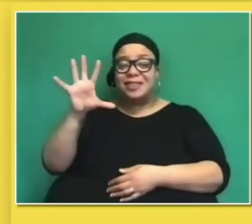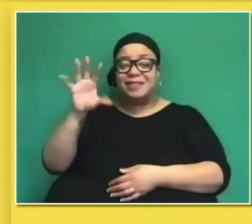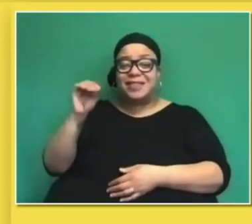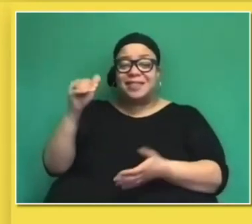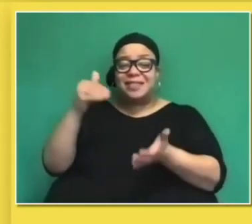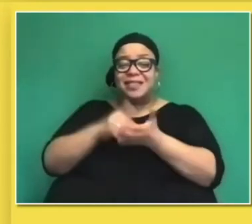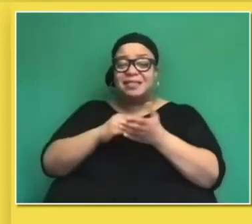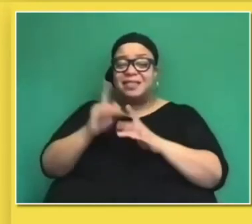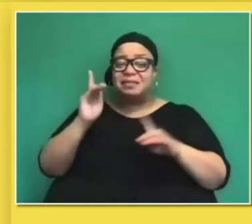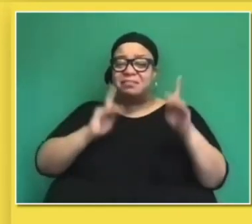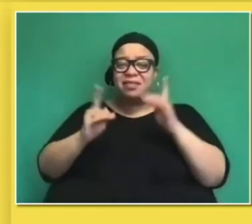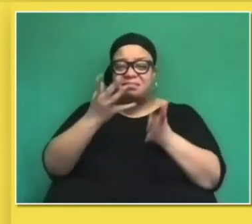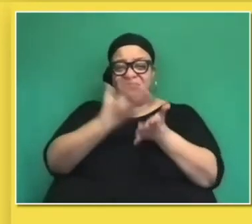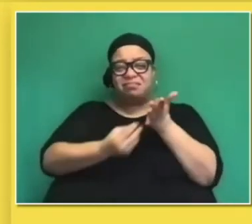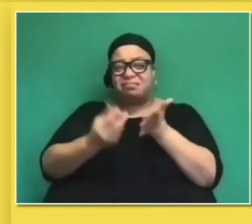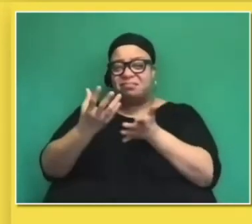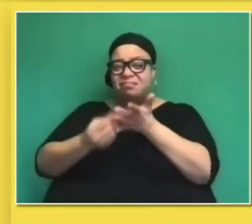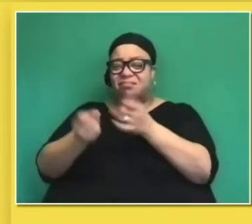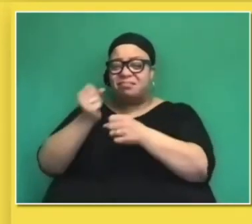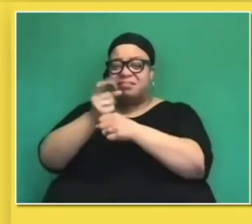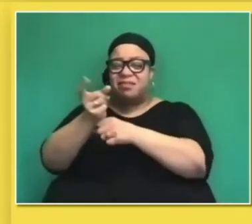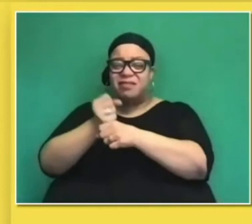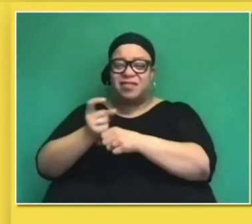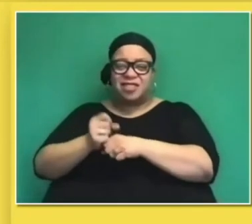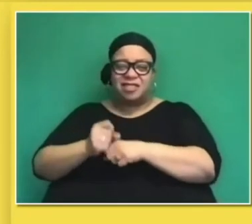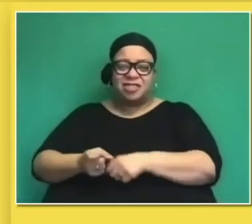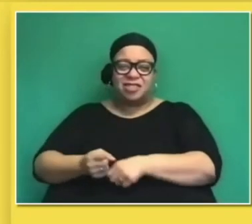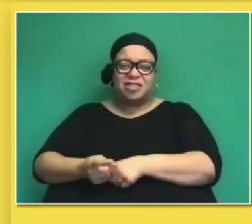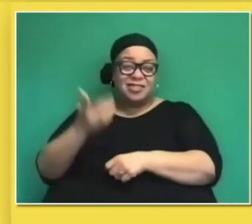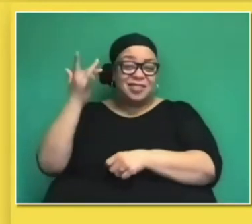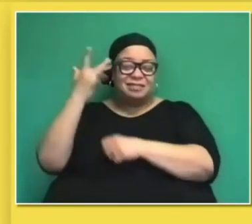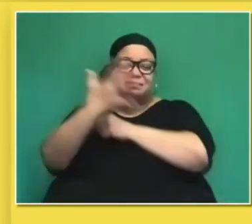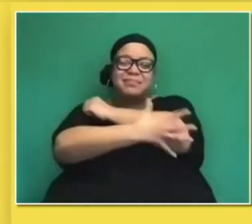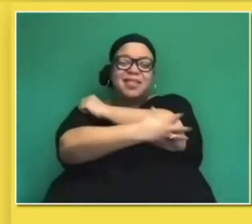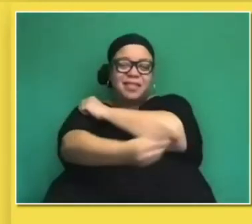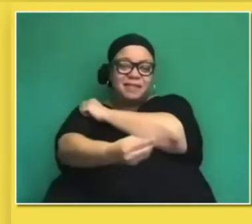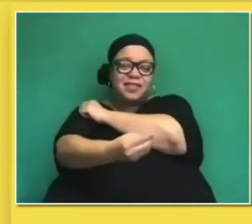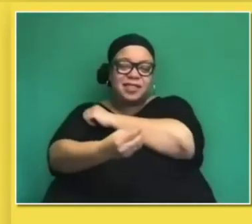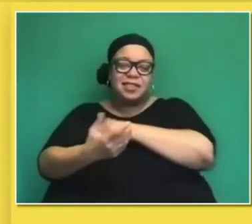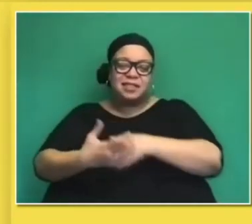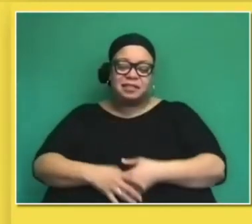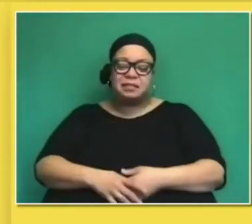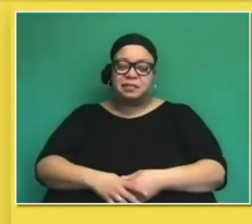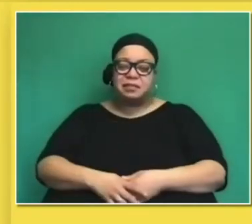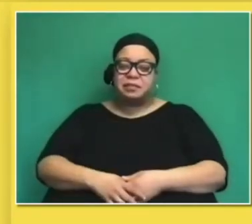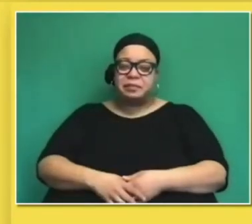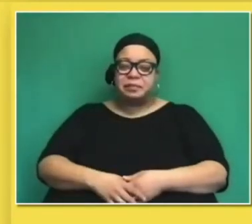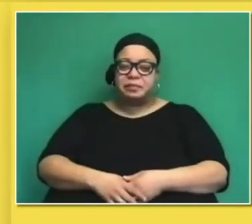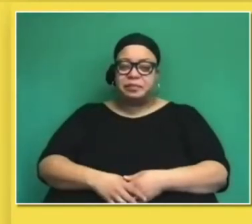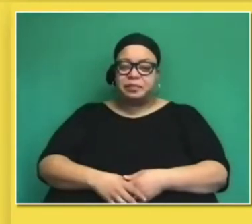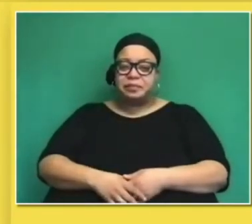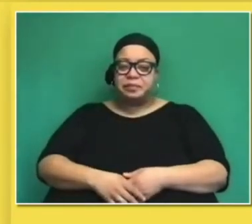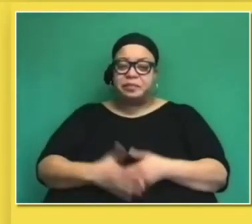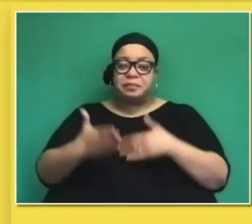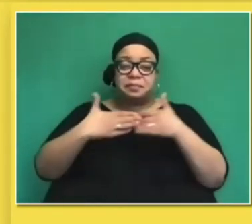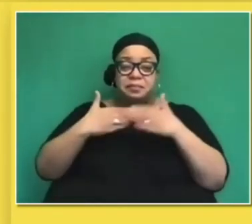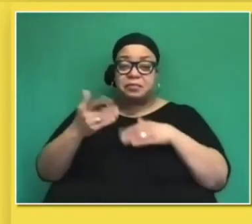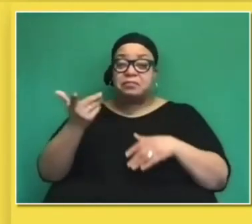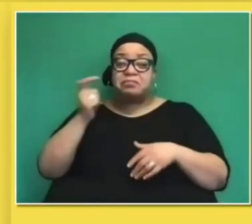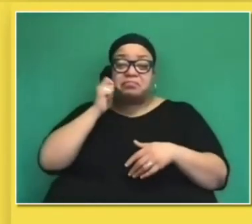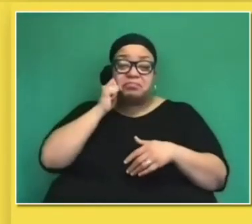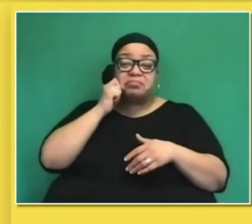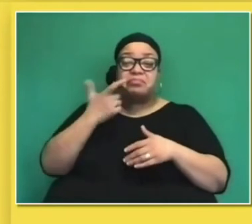poverty. People of all races and creeds and colors. And then now we have